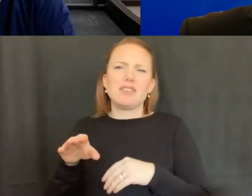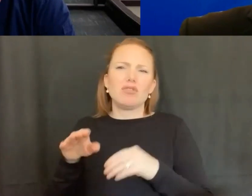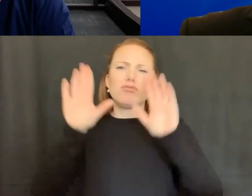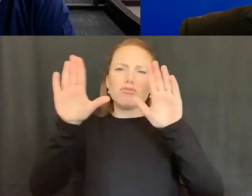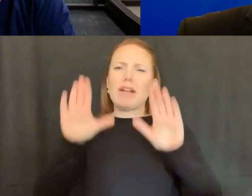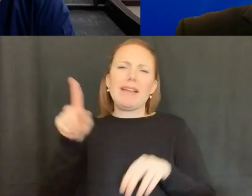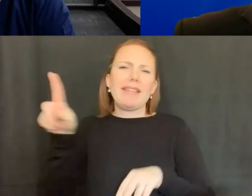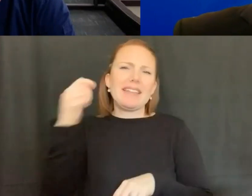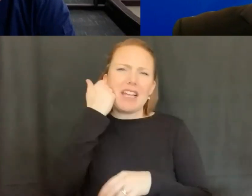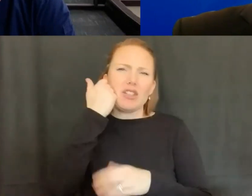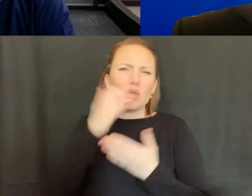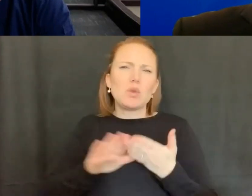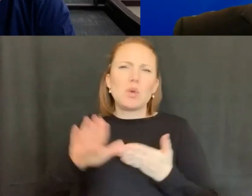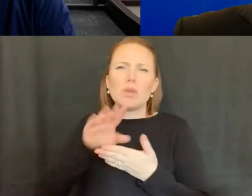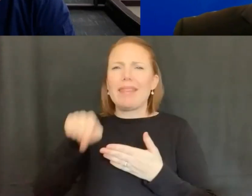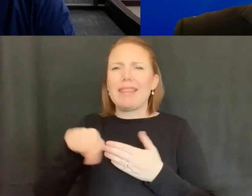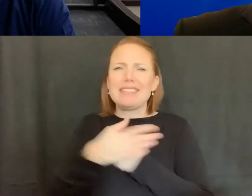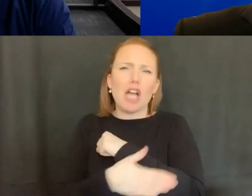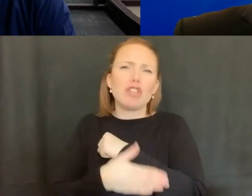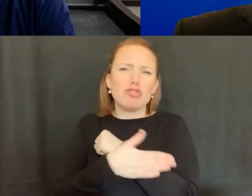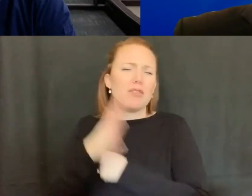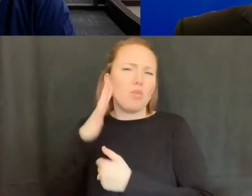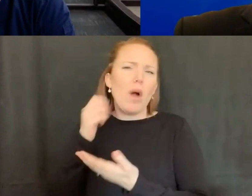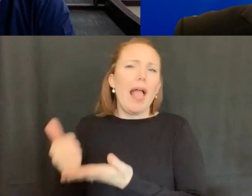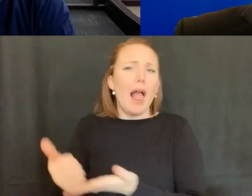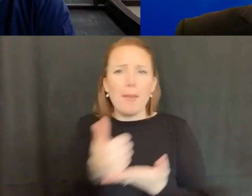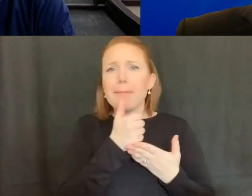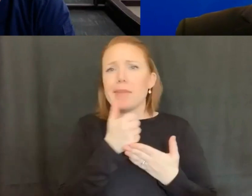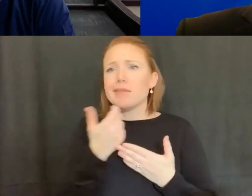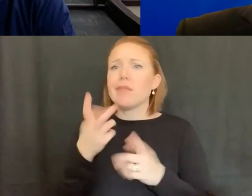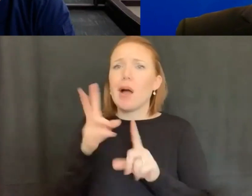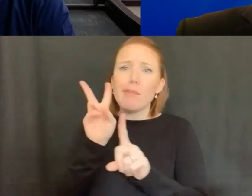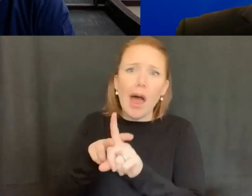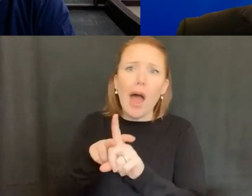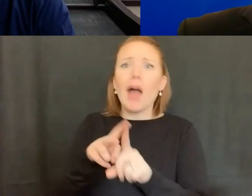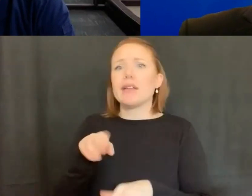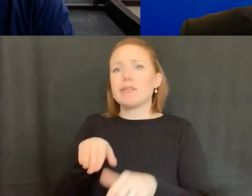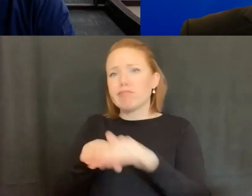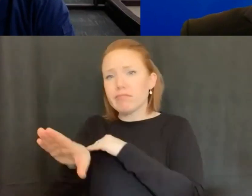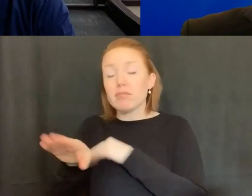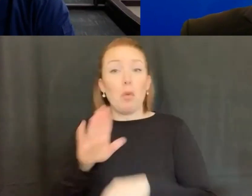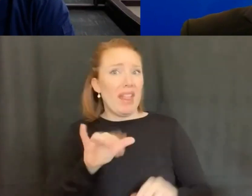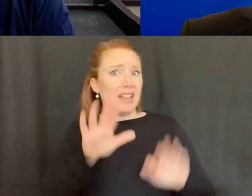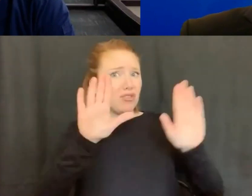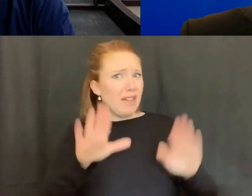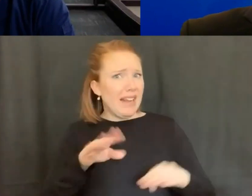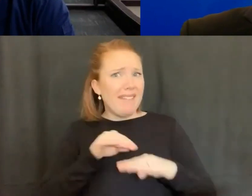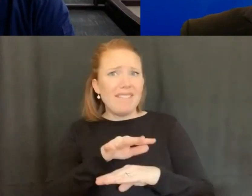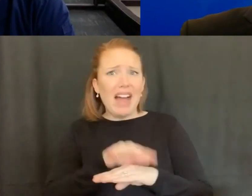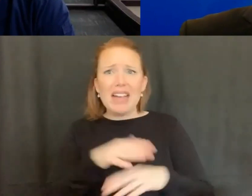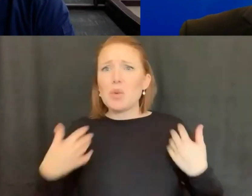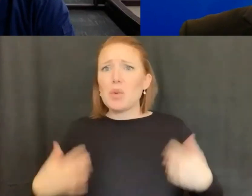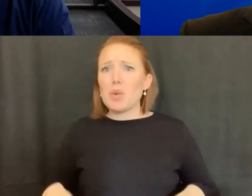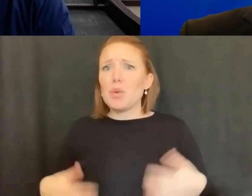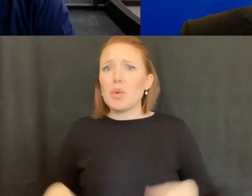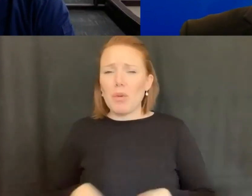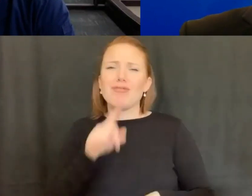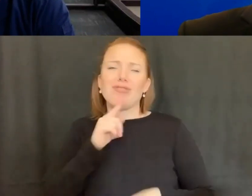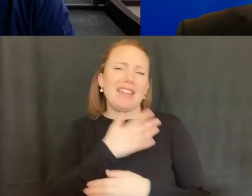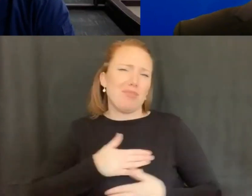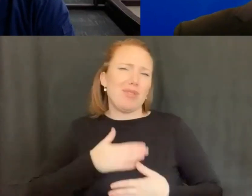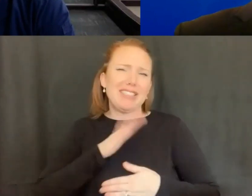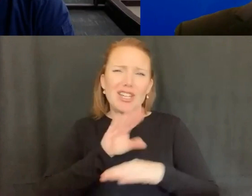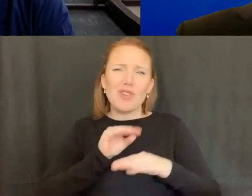country for helping you apply and have That's success. Great. That's great advice. I mean, we really appreciate advice like